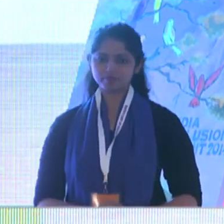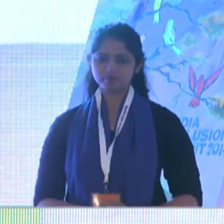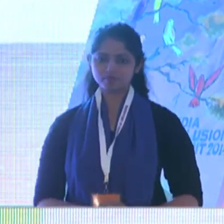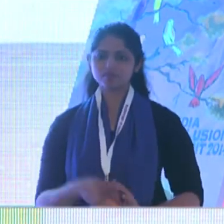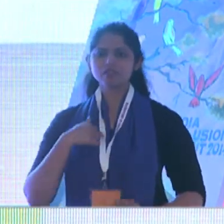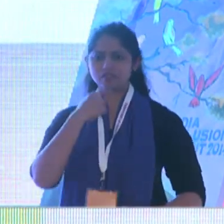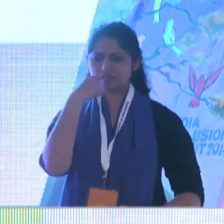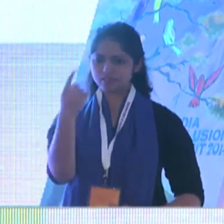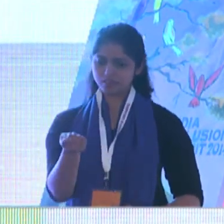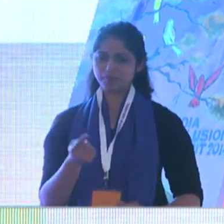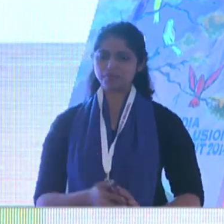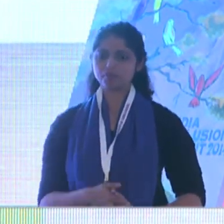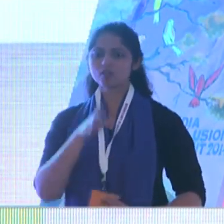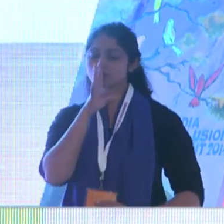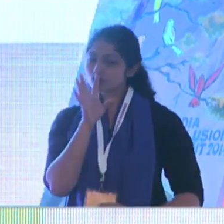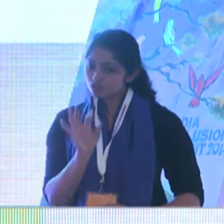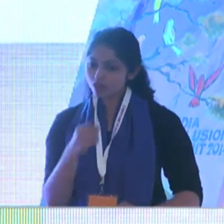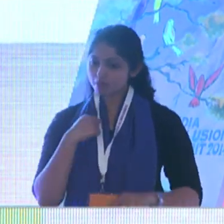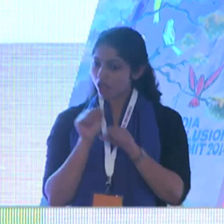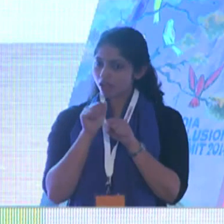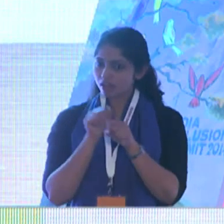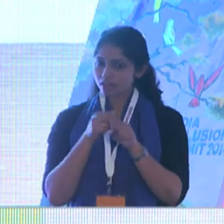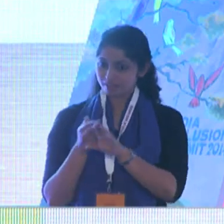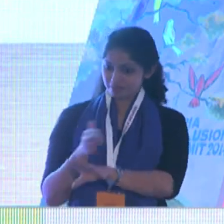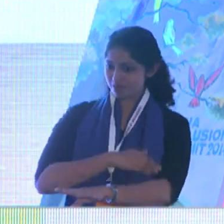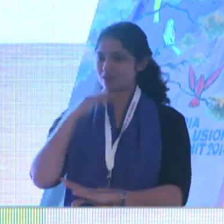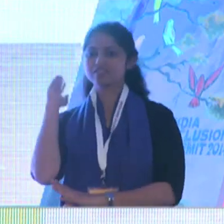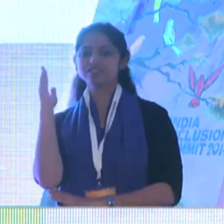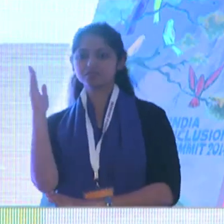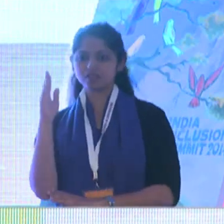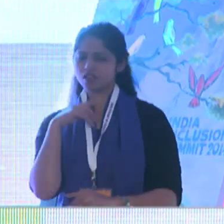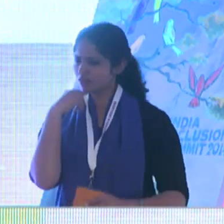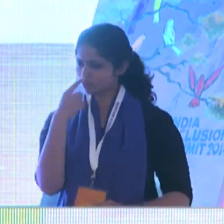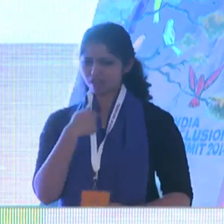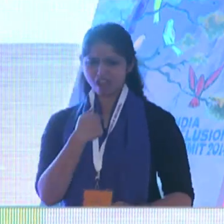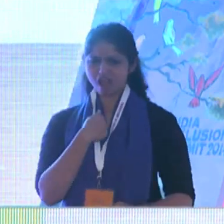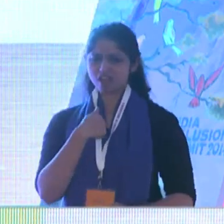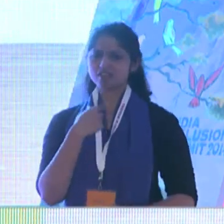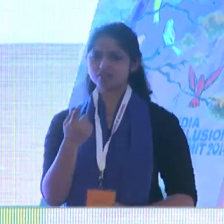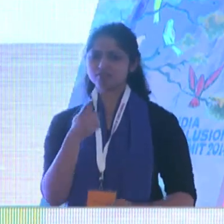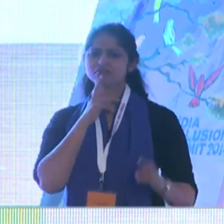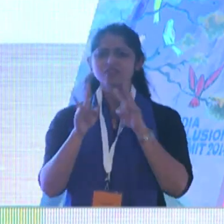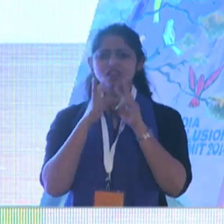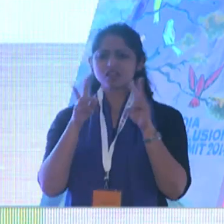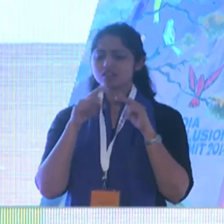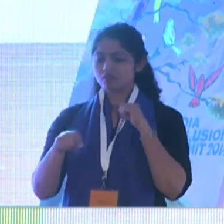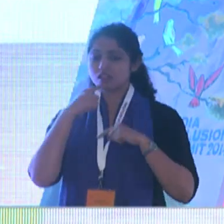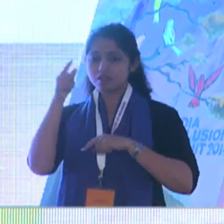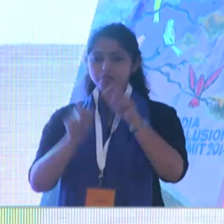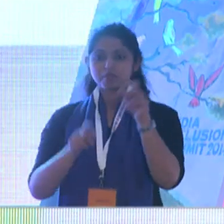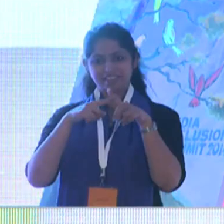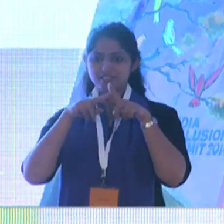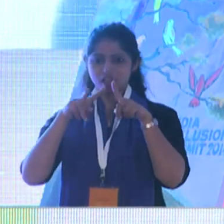I would like to say that I will dedicate, before I speak, because today, I speak anyway too much on